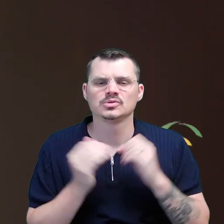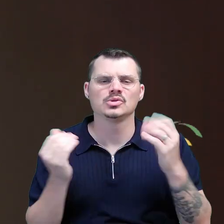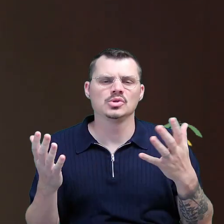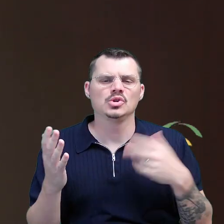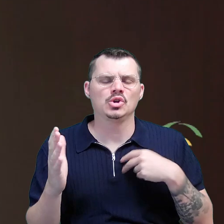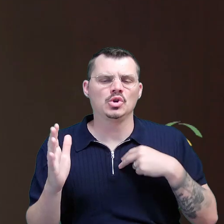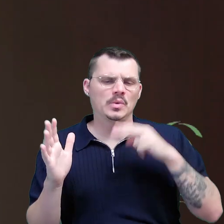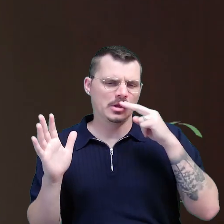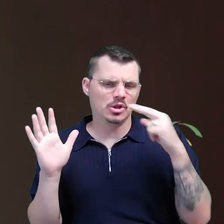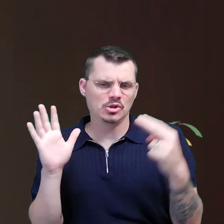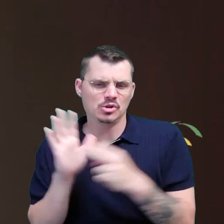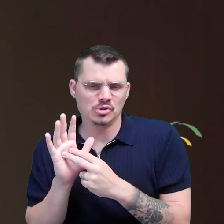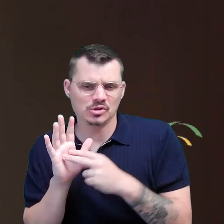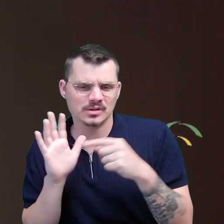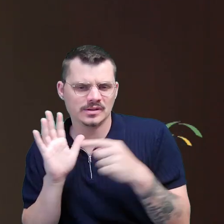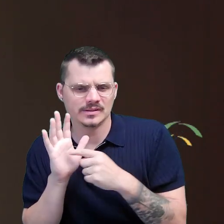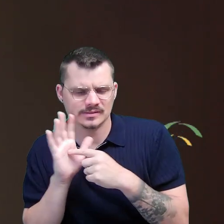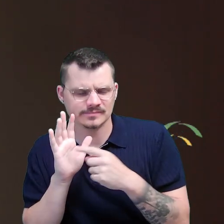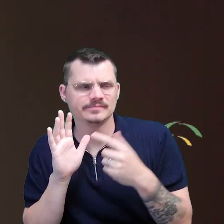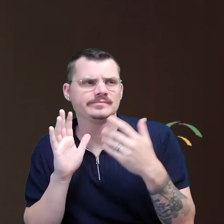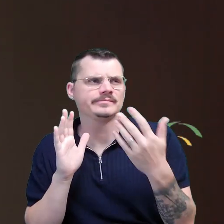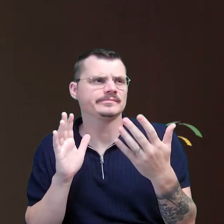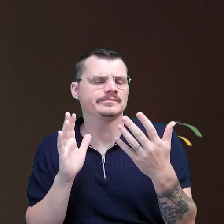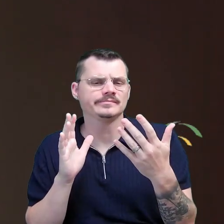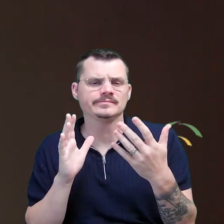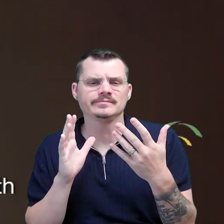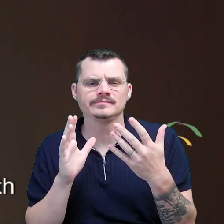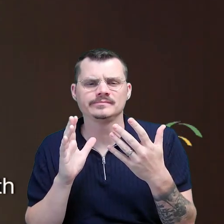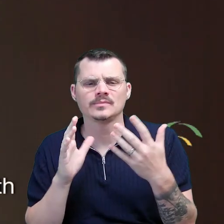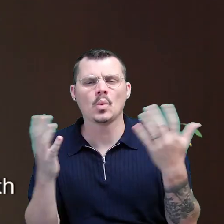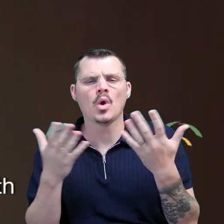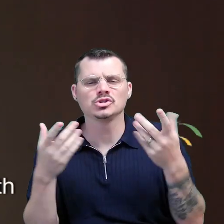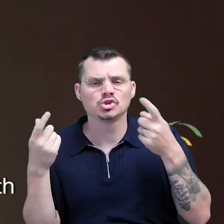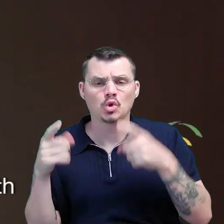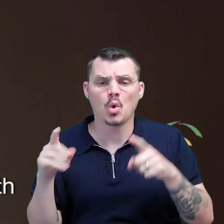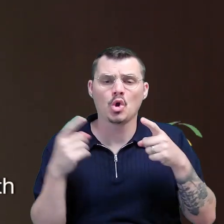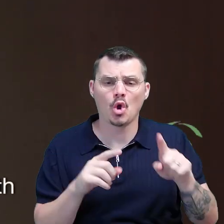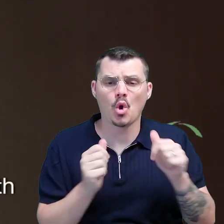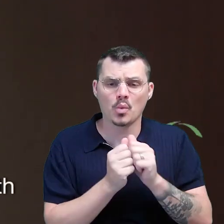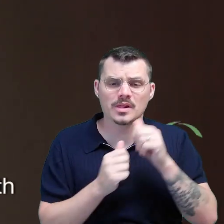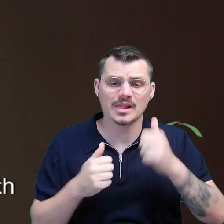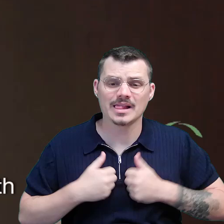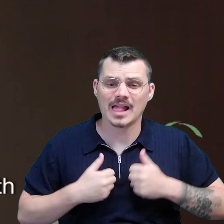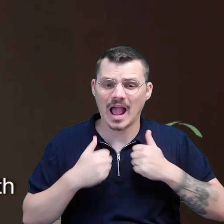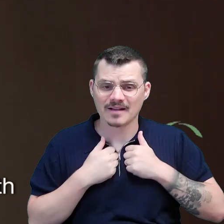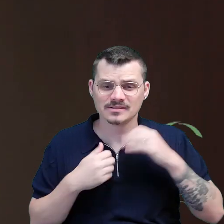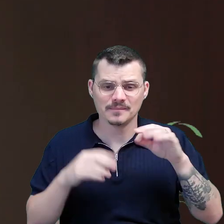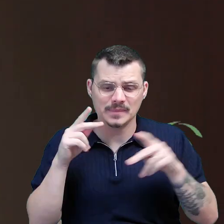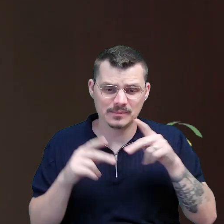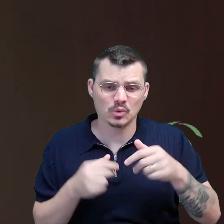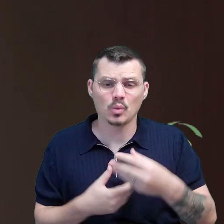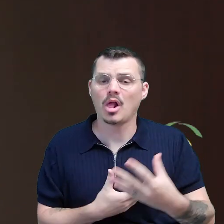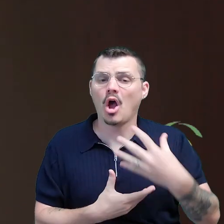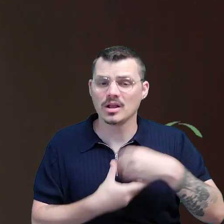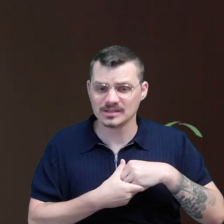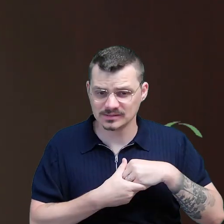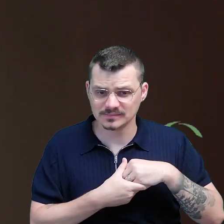So as we look at this business of what's going on in the lives of people with